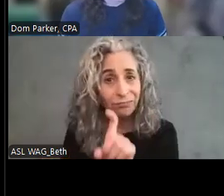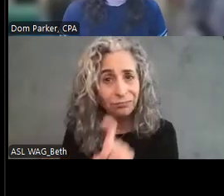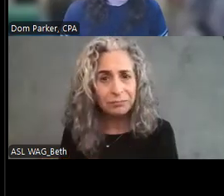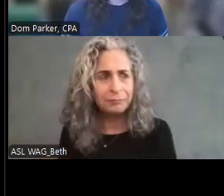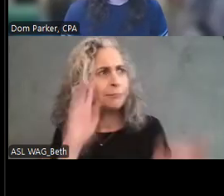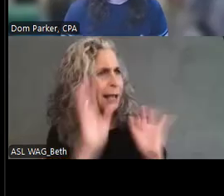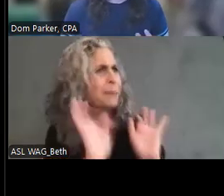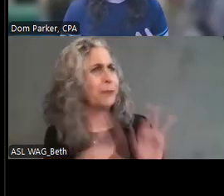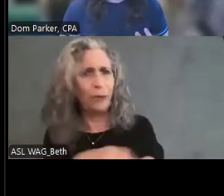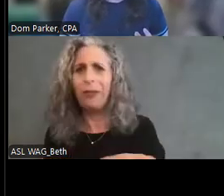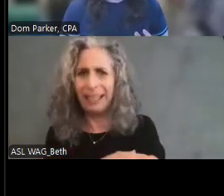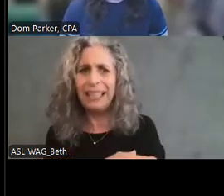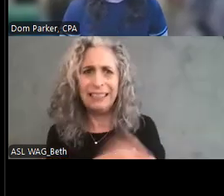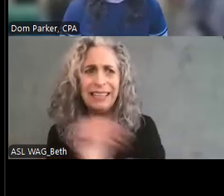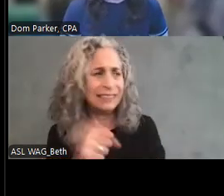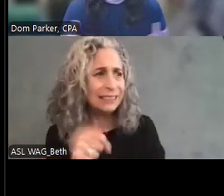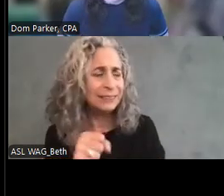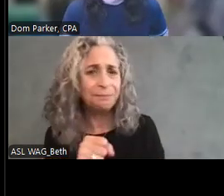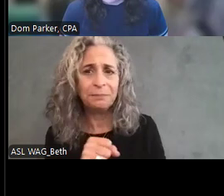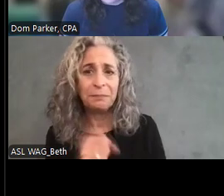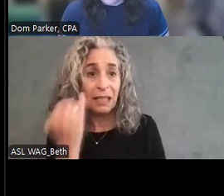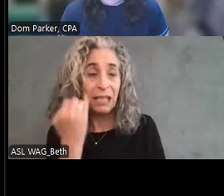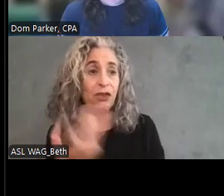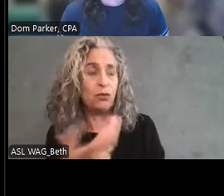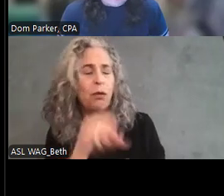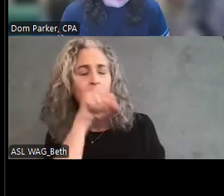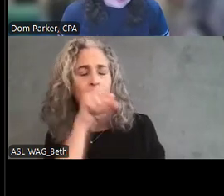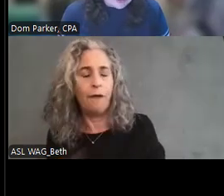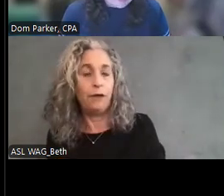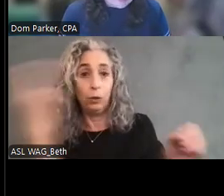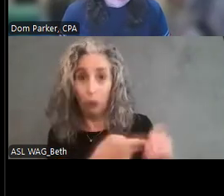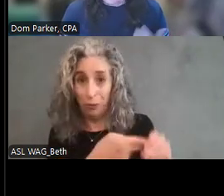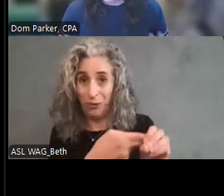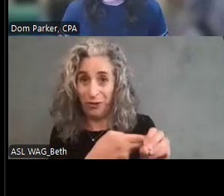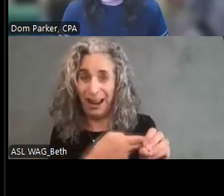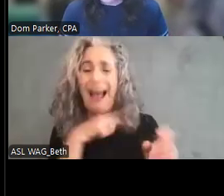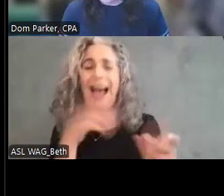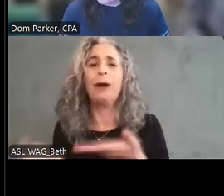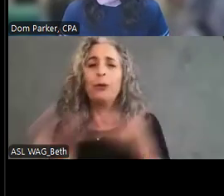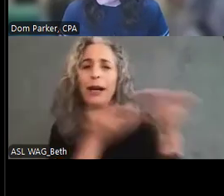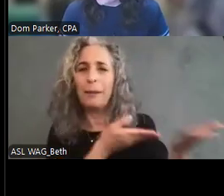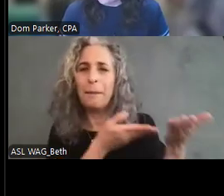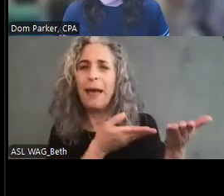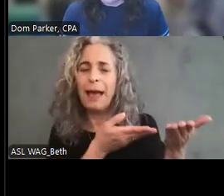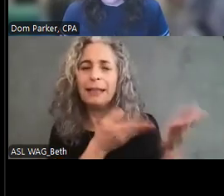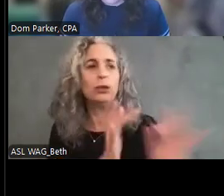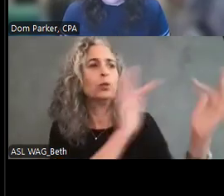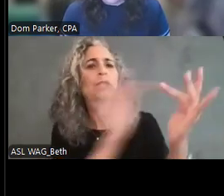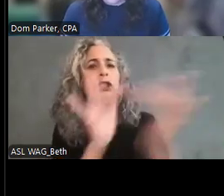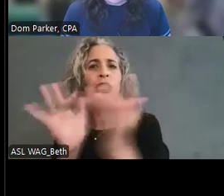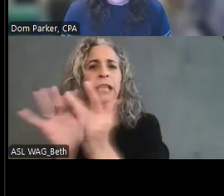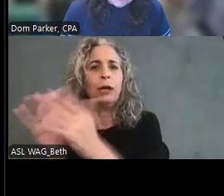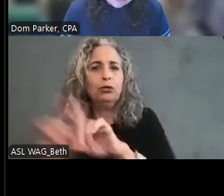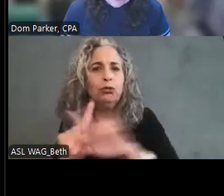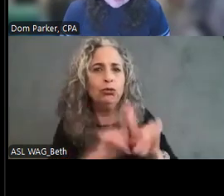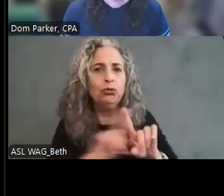Absolutely. So if you would love to contribute, I would definitely recommend just reaching out to different studios. Some of